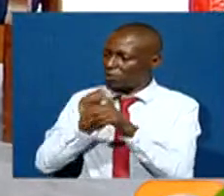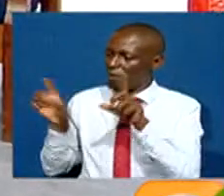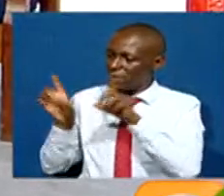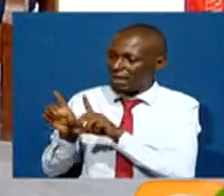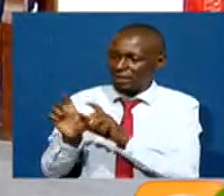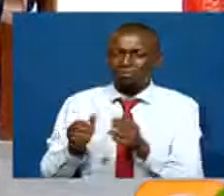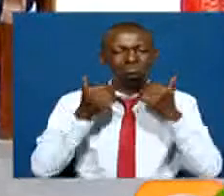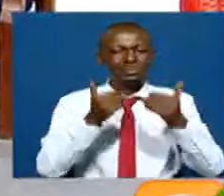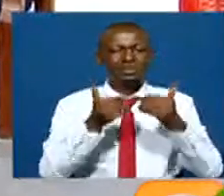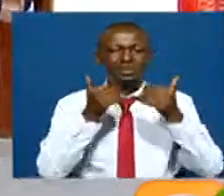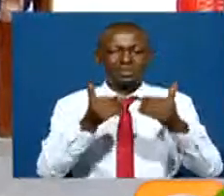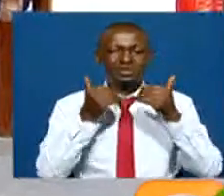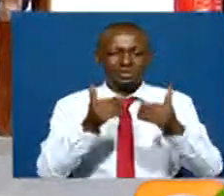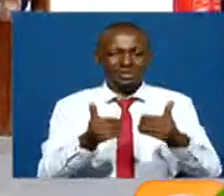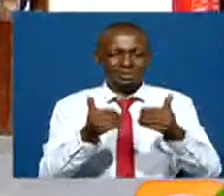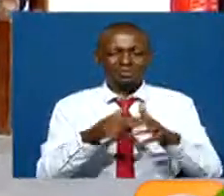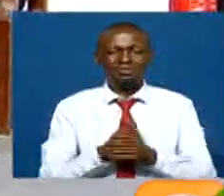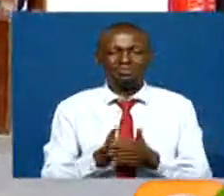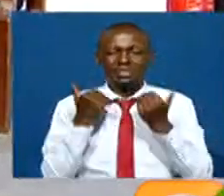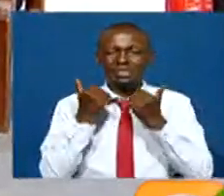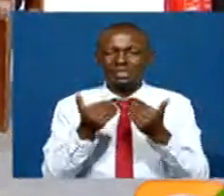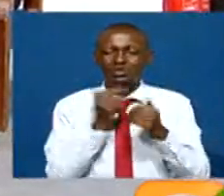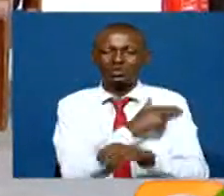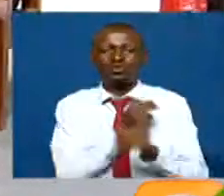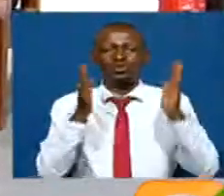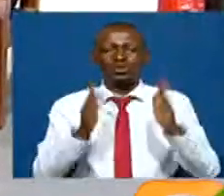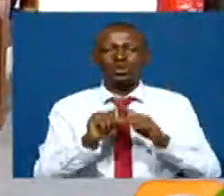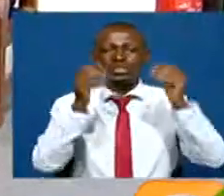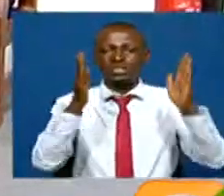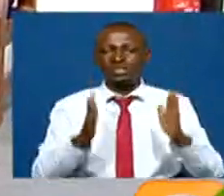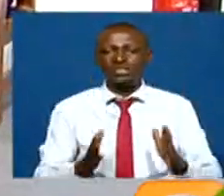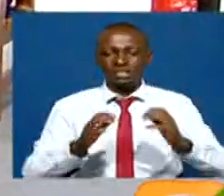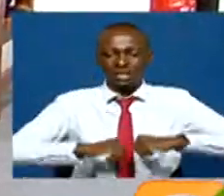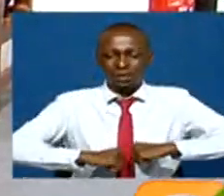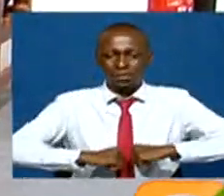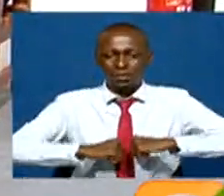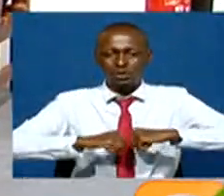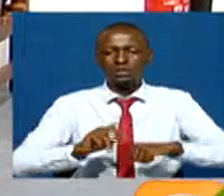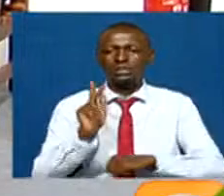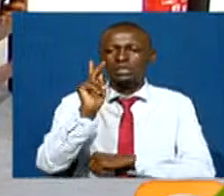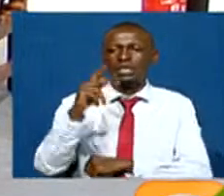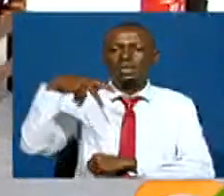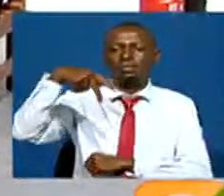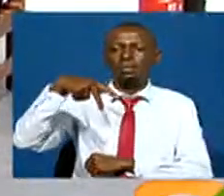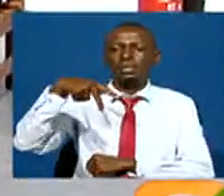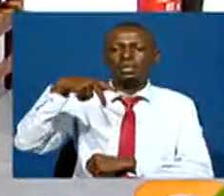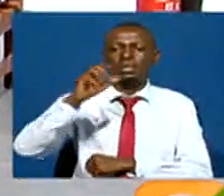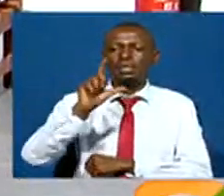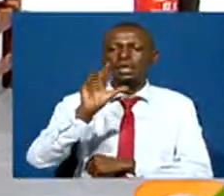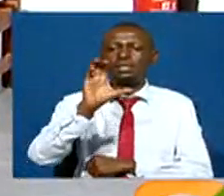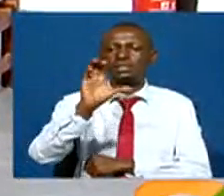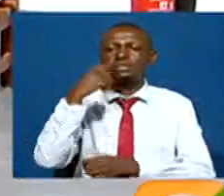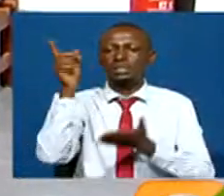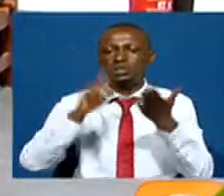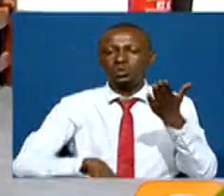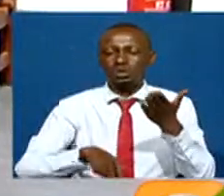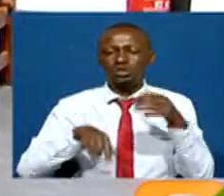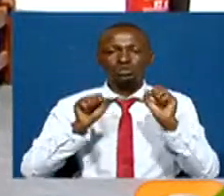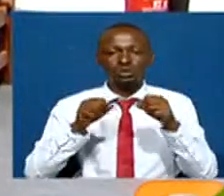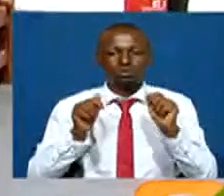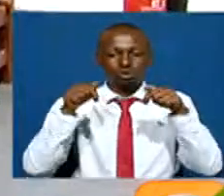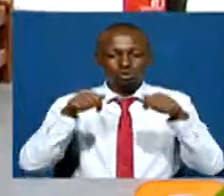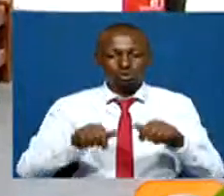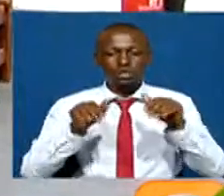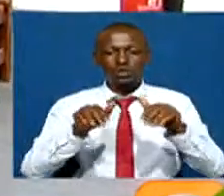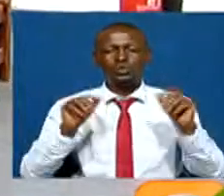sana. Nashukuru pia. I really appreciate it. Dr. Engineer Joseph Siror, the MD CEO, KPLC, bringing it down. Starts today. Look out for that message on